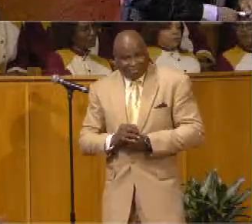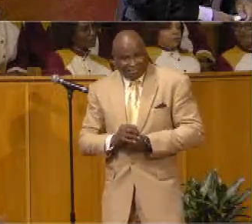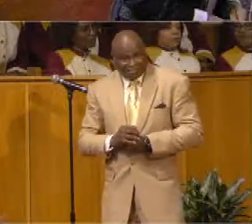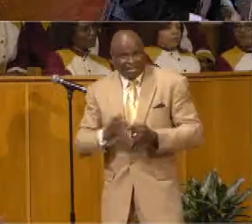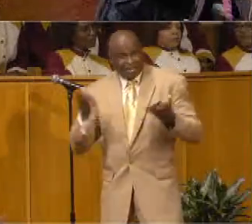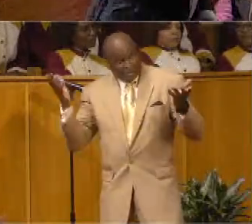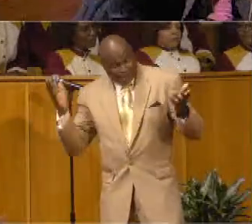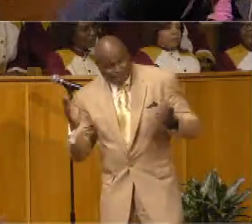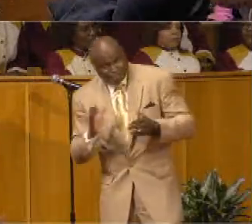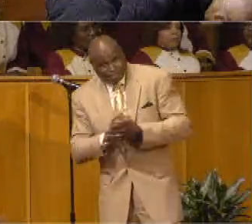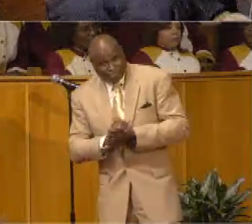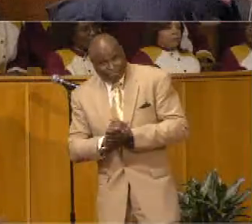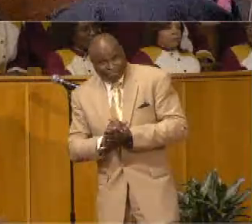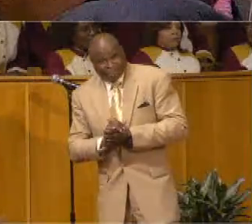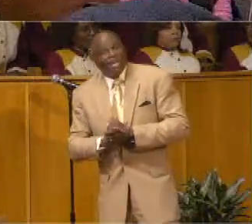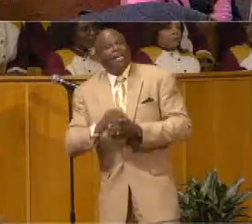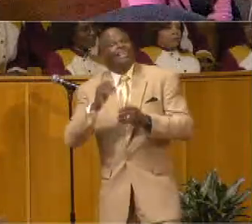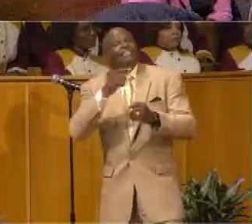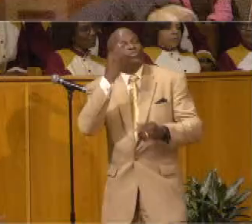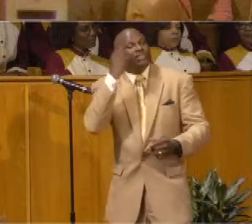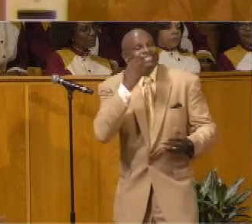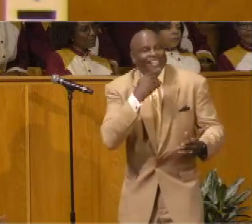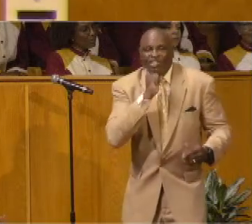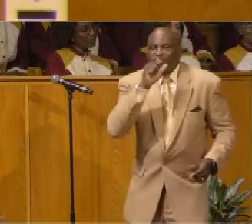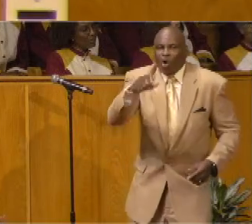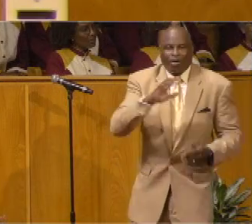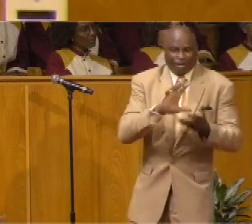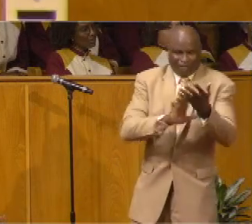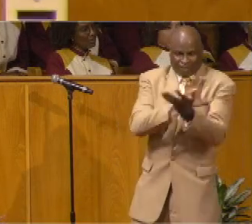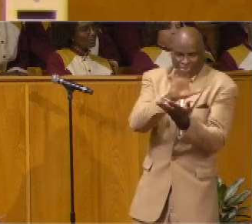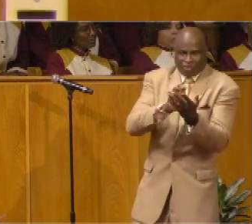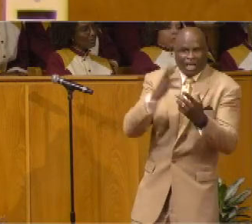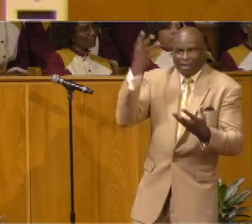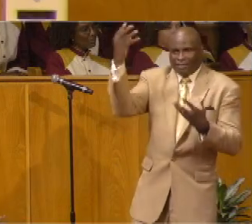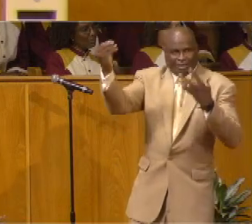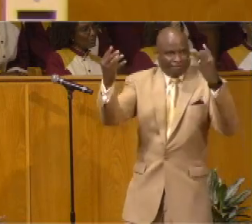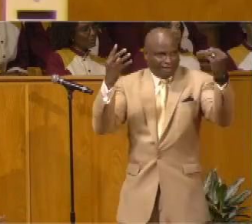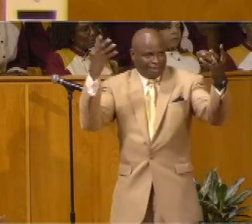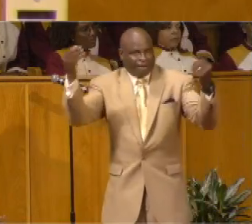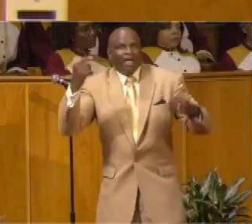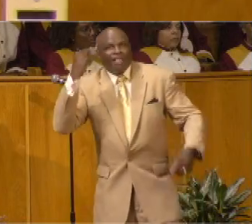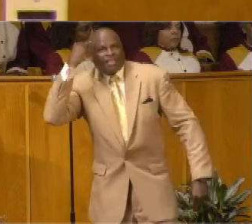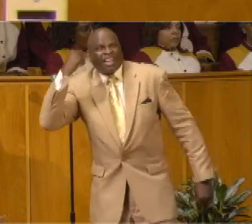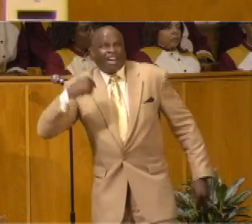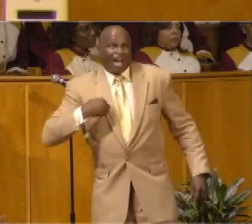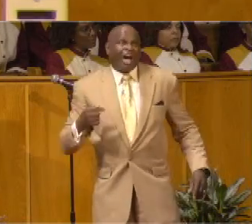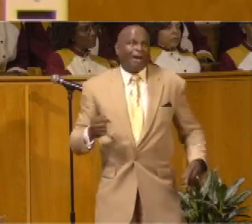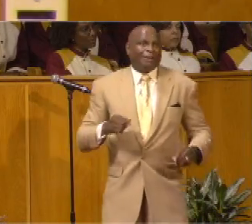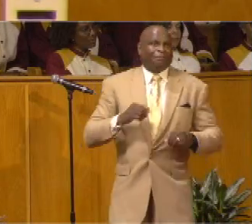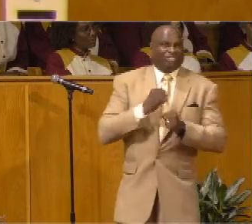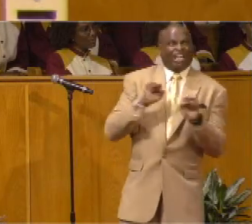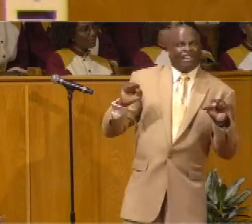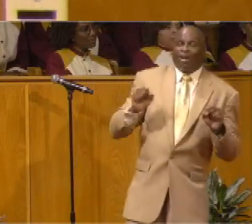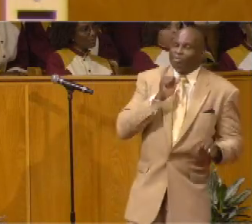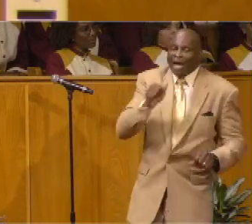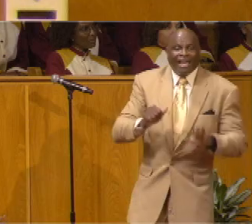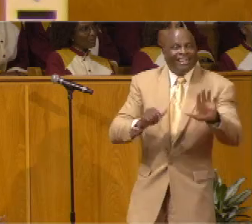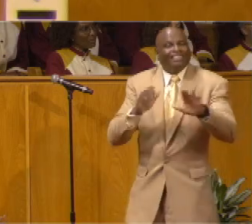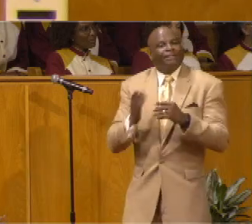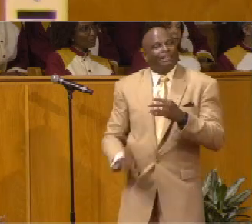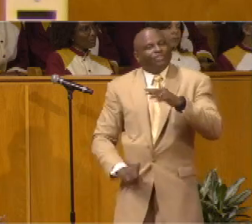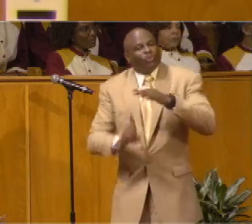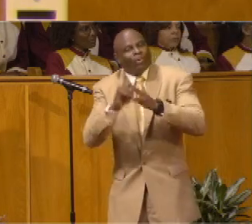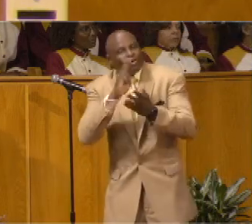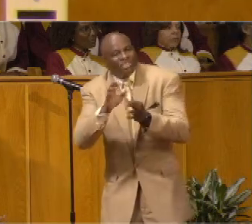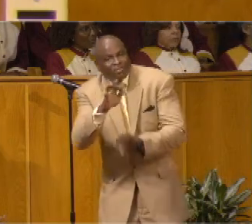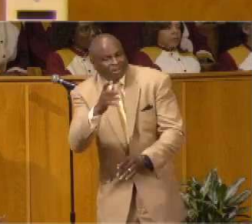Now, it needs to be said so that you don't get it confused and walk out of here thinking I'm saying what I'm not. The intercession of the Holy